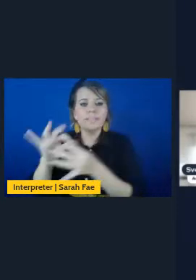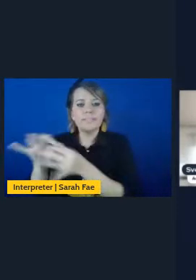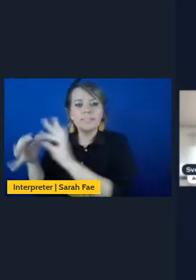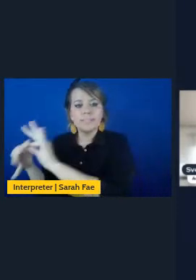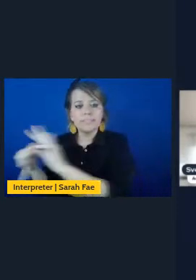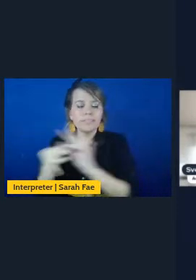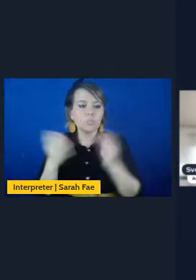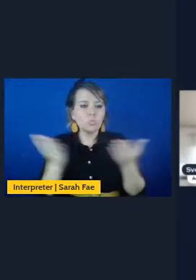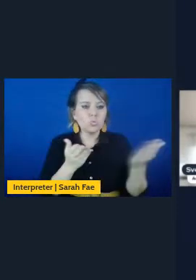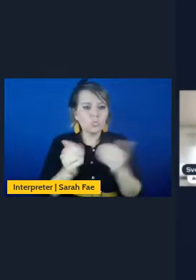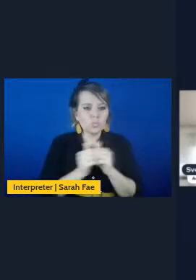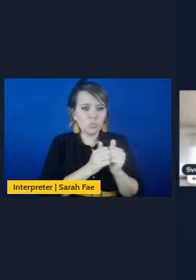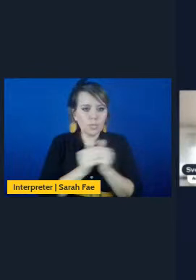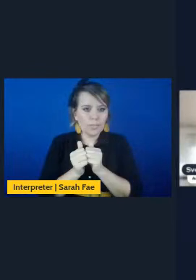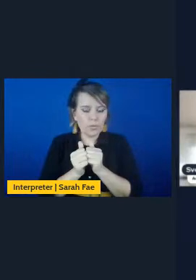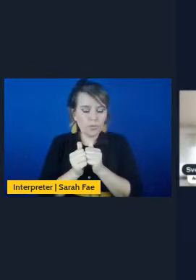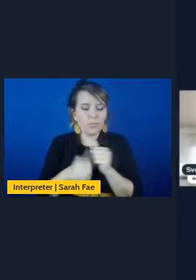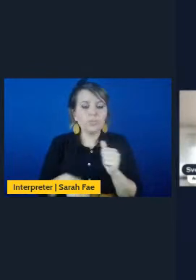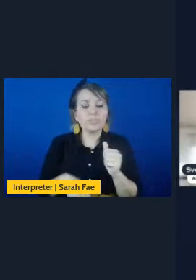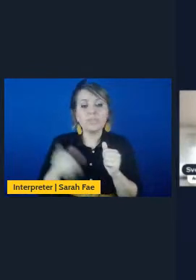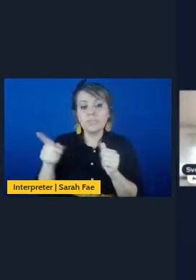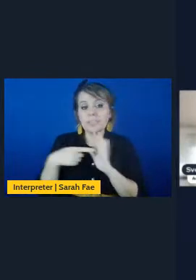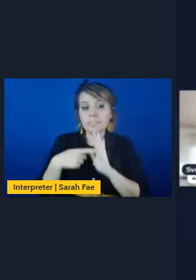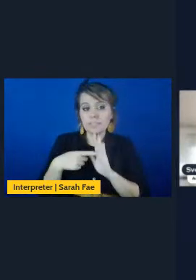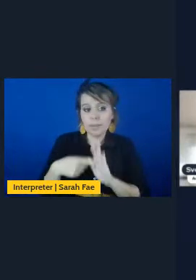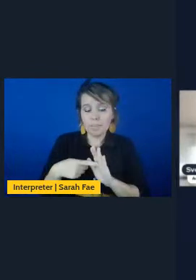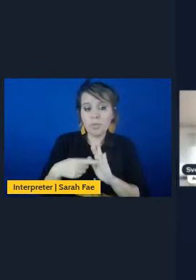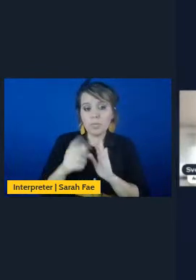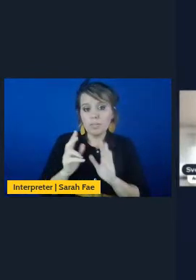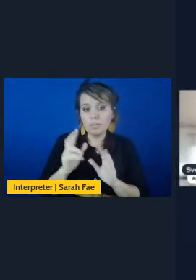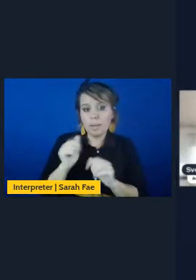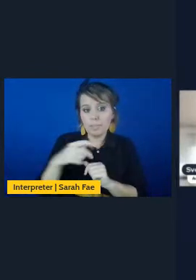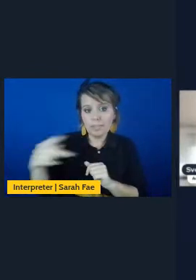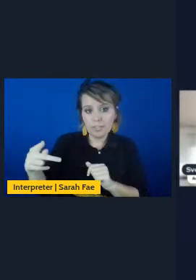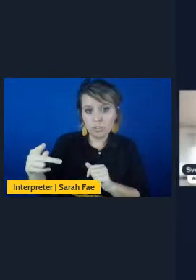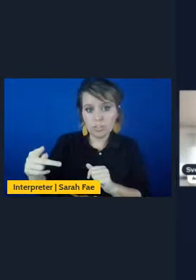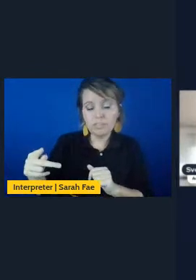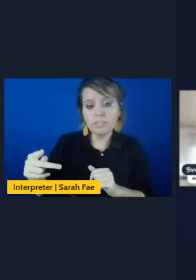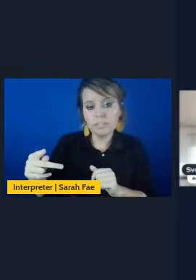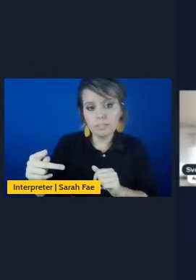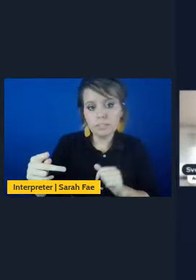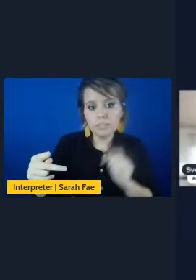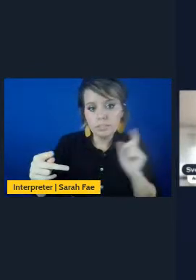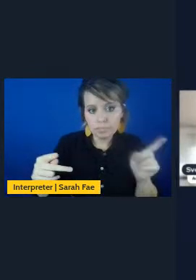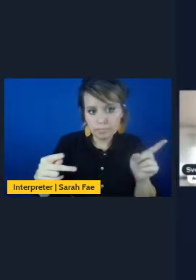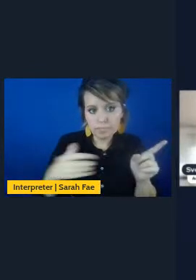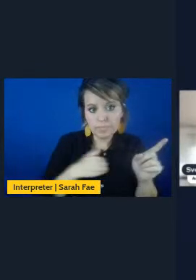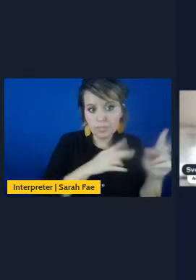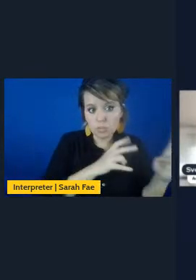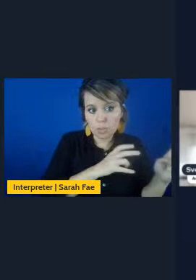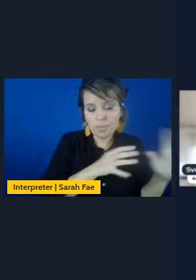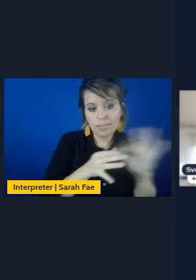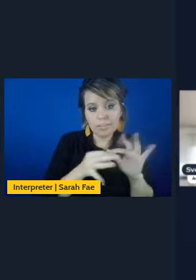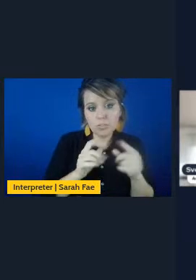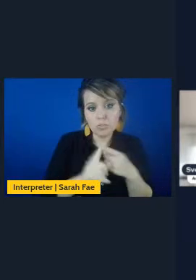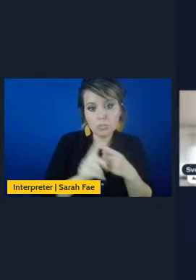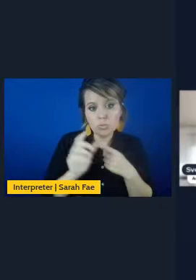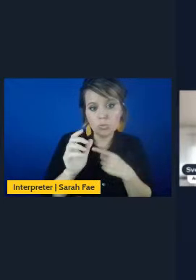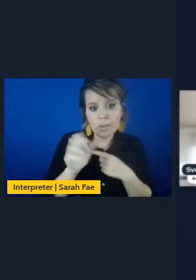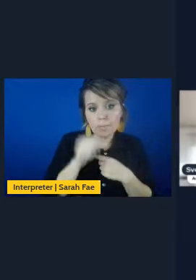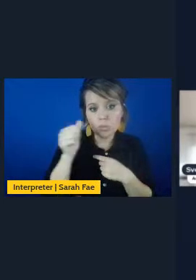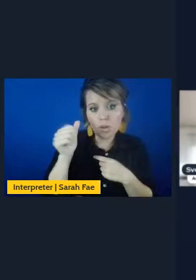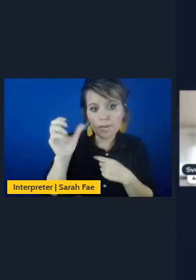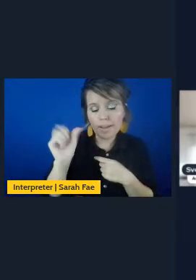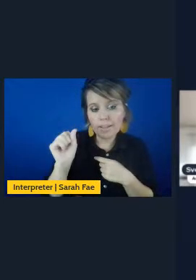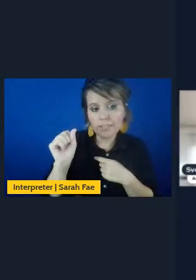sample application has an Amazon SNS topic, which is connected to an Amazon SQS queue,